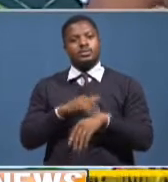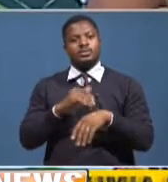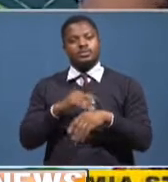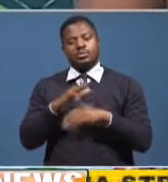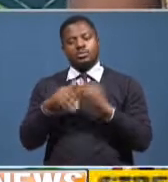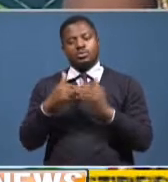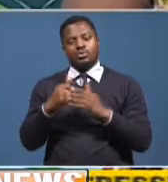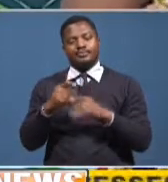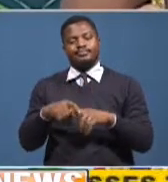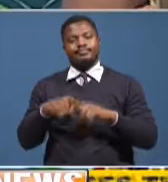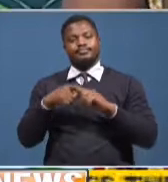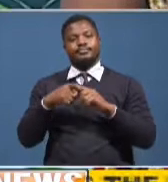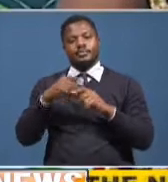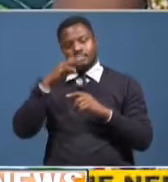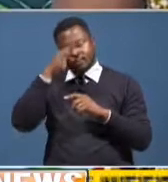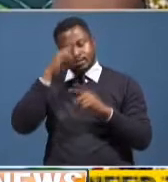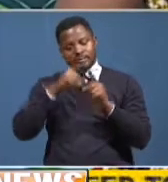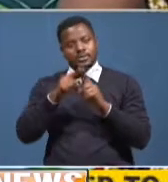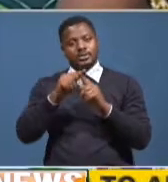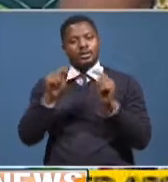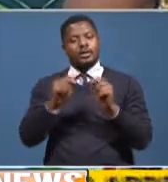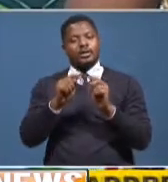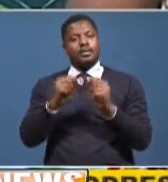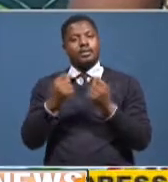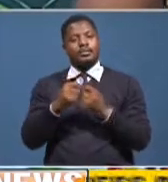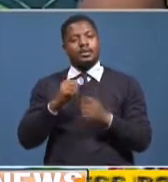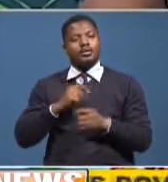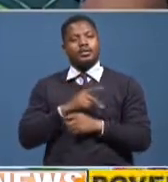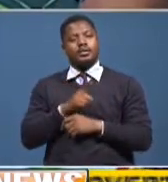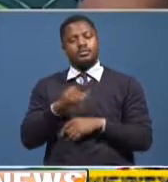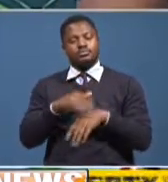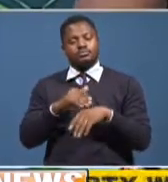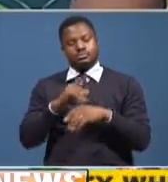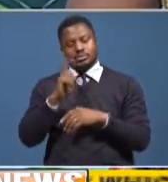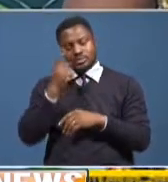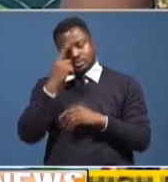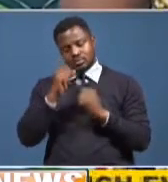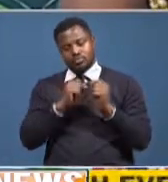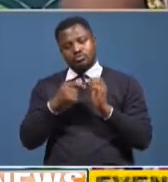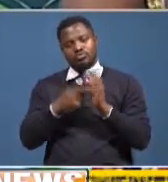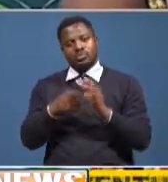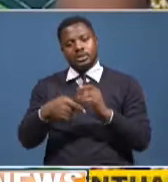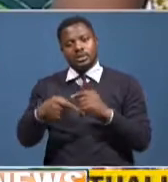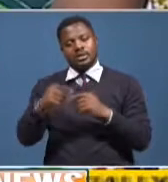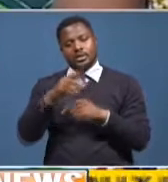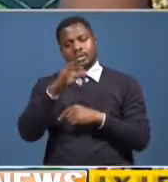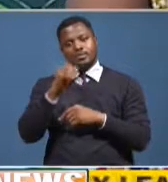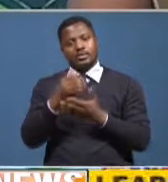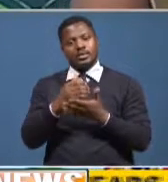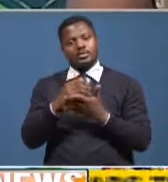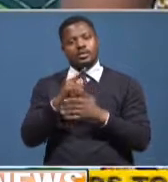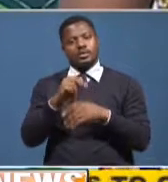total overhaul of the current Black Stars technical team. The MPs attributed Ghana's poor showing in the ongoing Africa Cup of